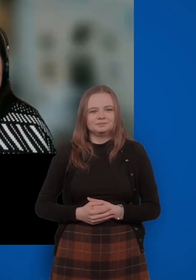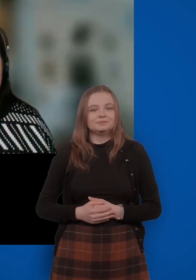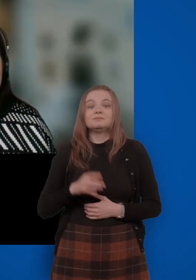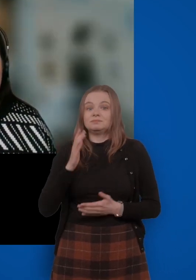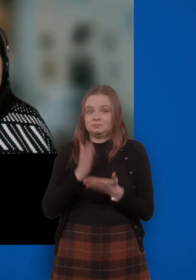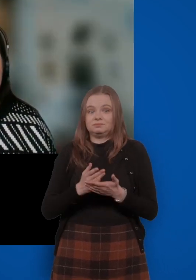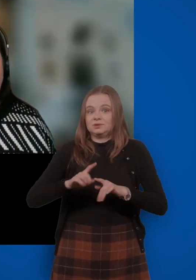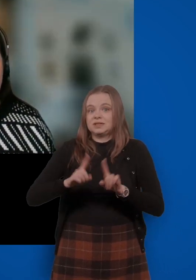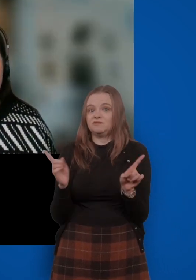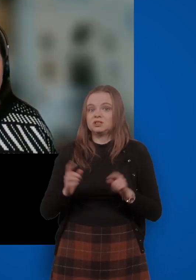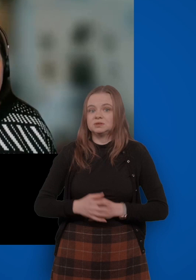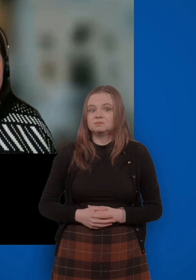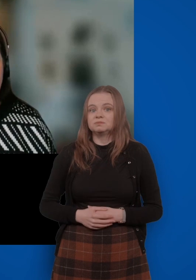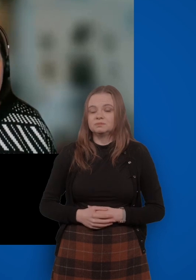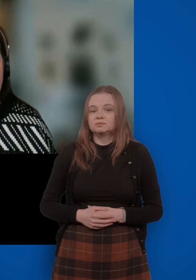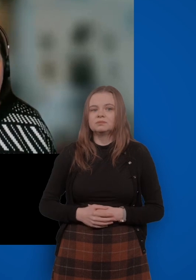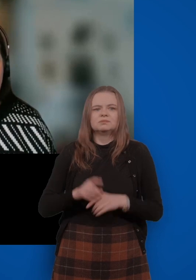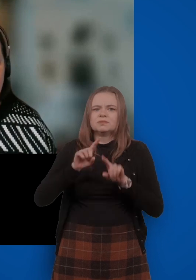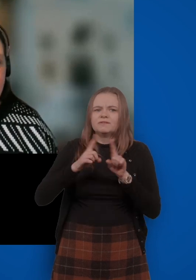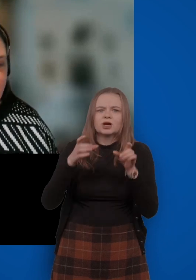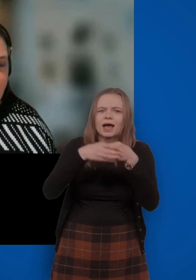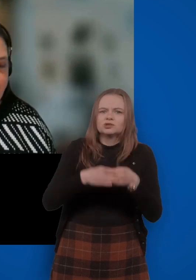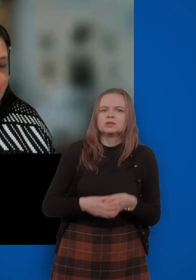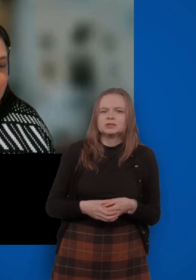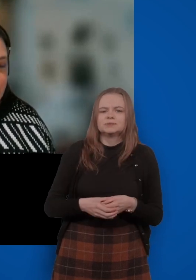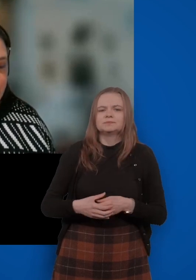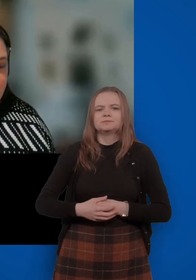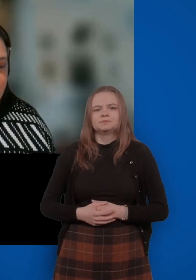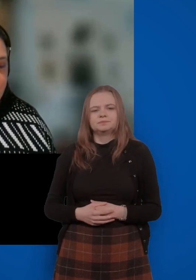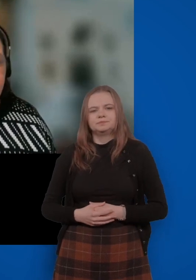different in terms of the categories that we're looking at, like